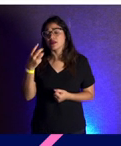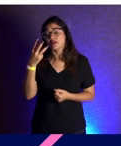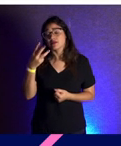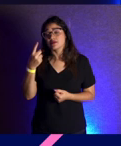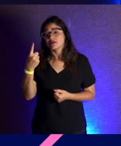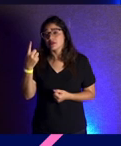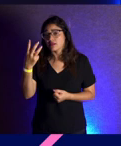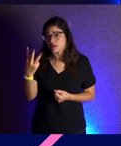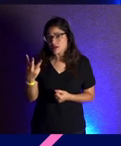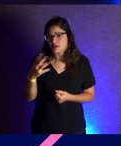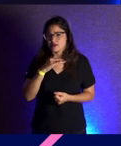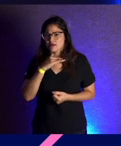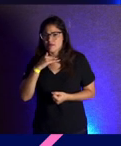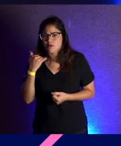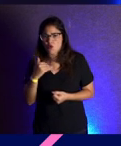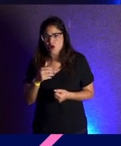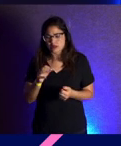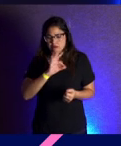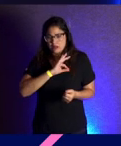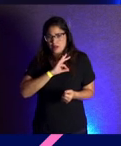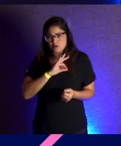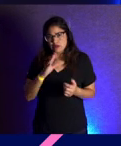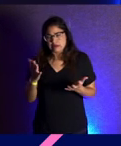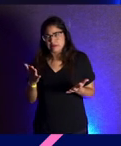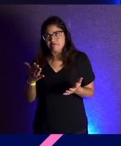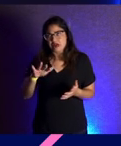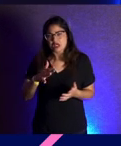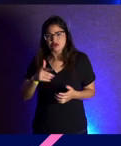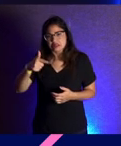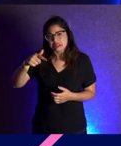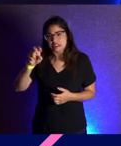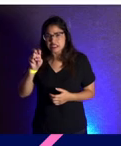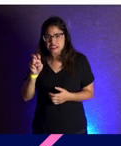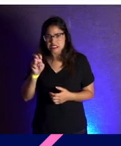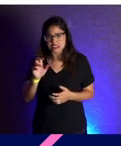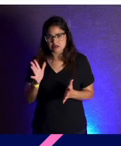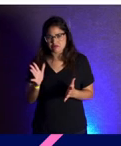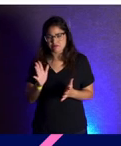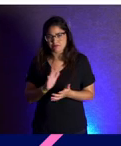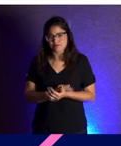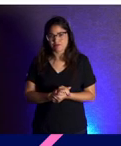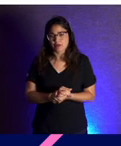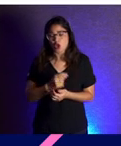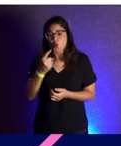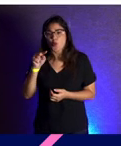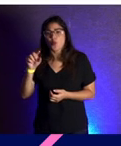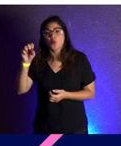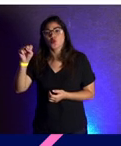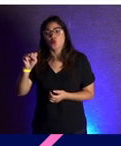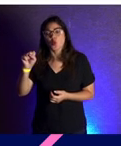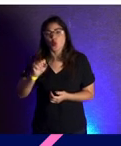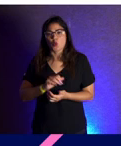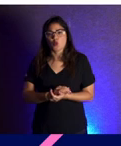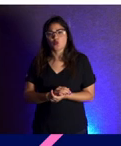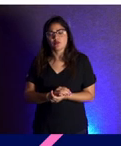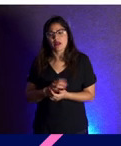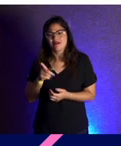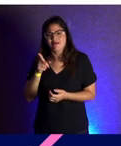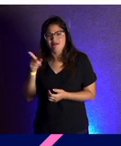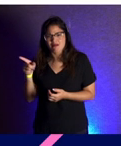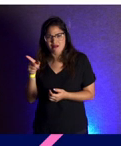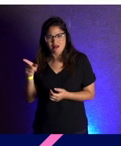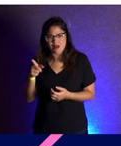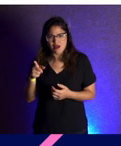is 1.8. However, also in the middle, the police say, we didn't do it, but we know